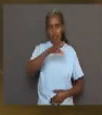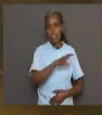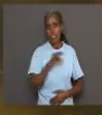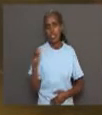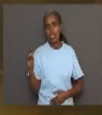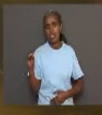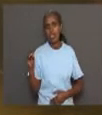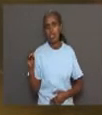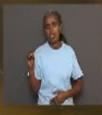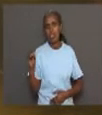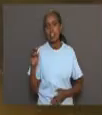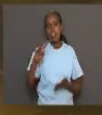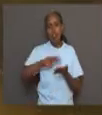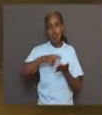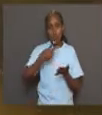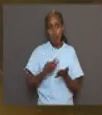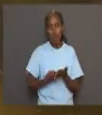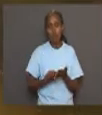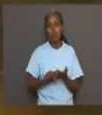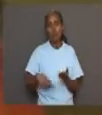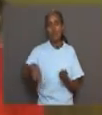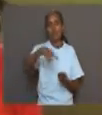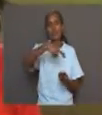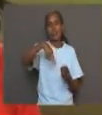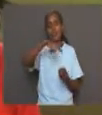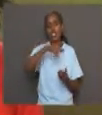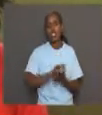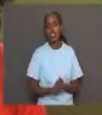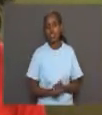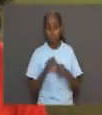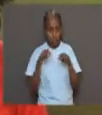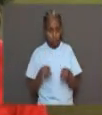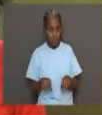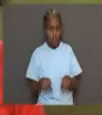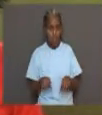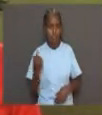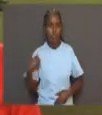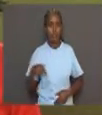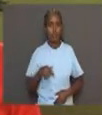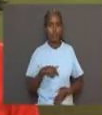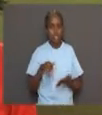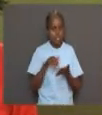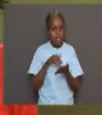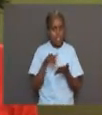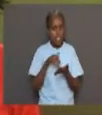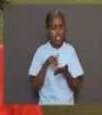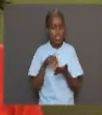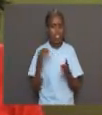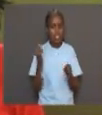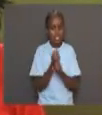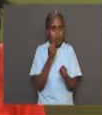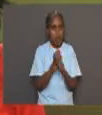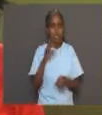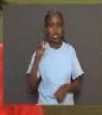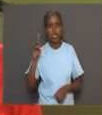and volumes of revolution. Today, we will study the work